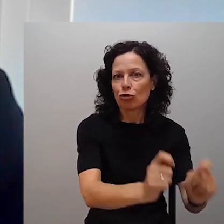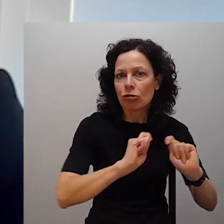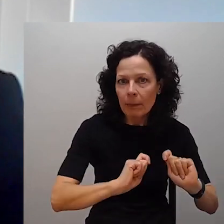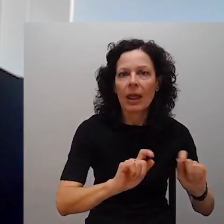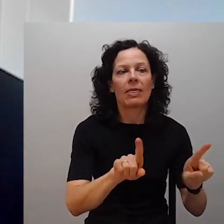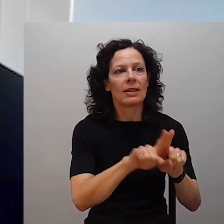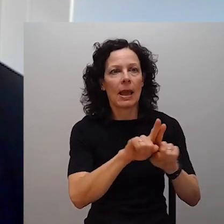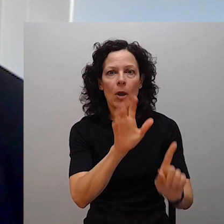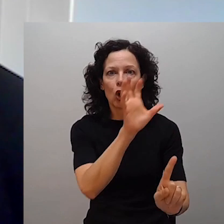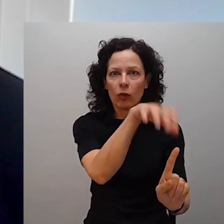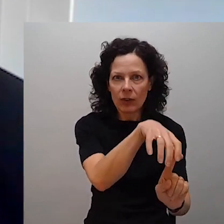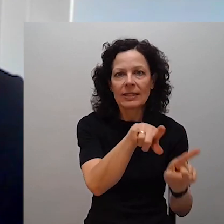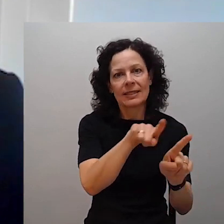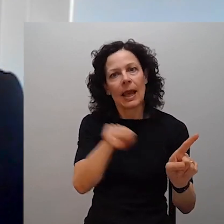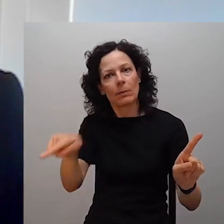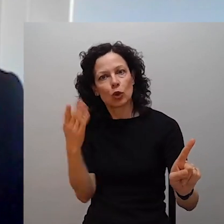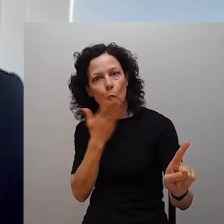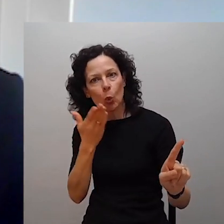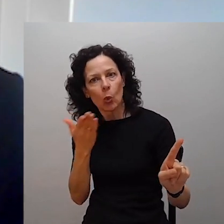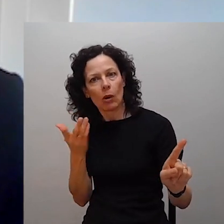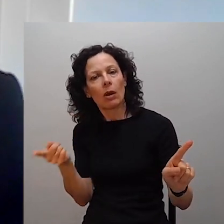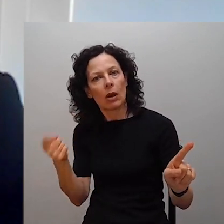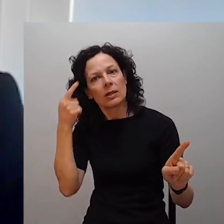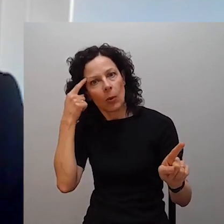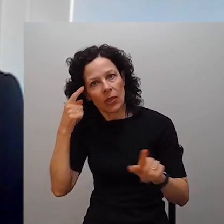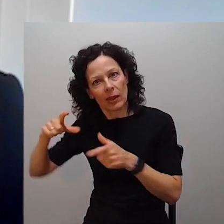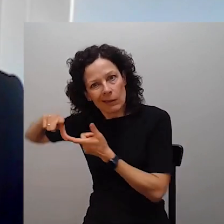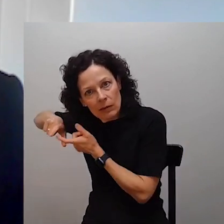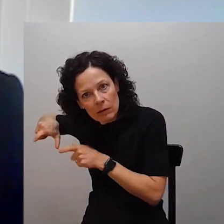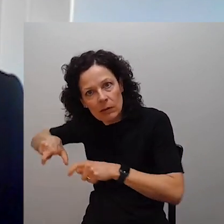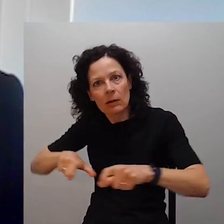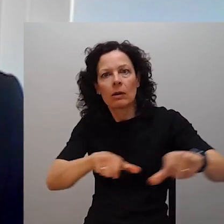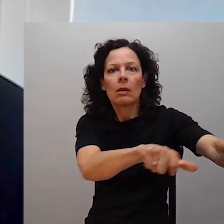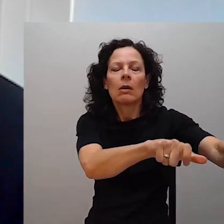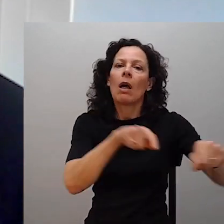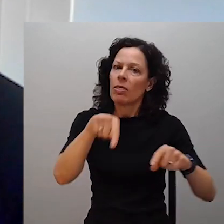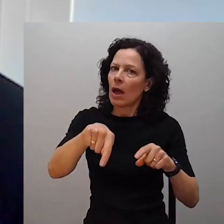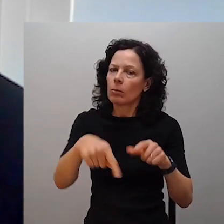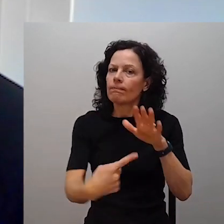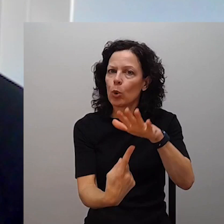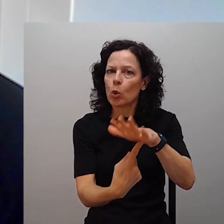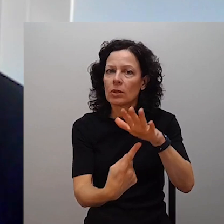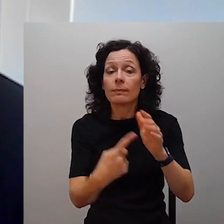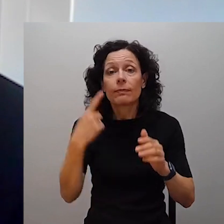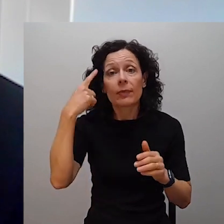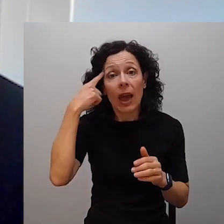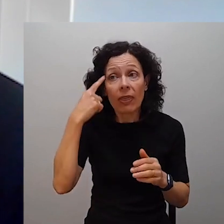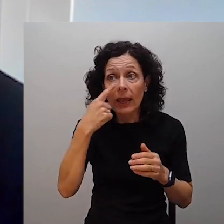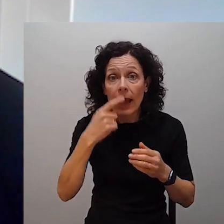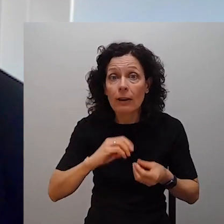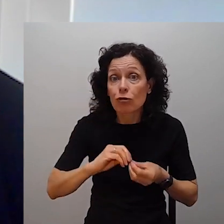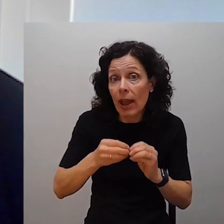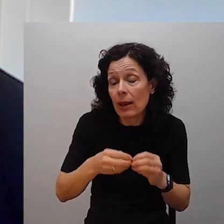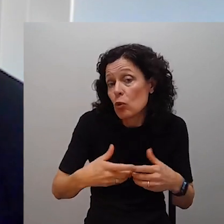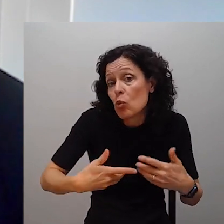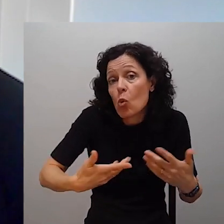this institution as I did from my previous institution. So I think that would absolutely mean the world. I think it would create, or in